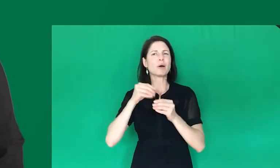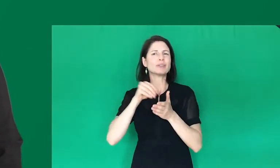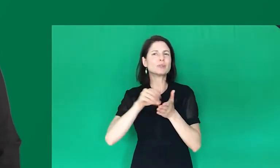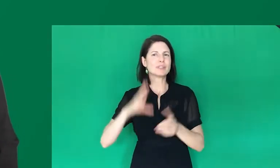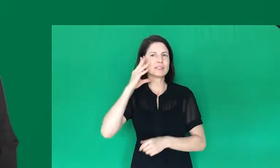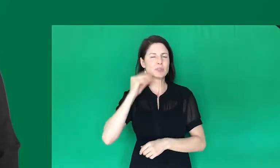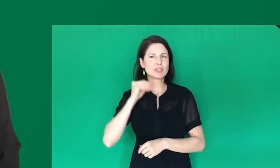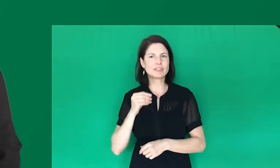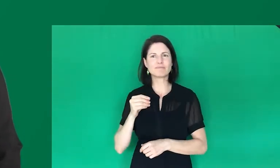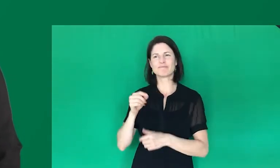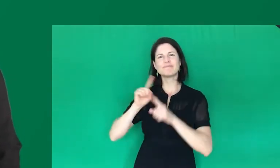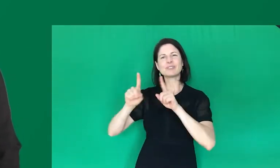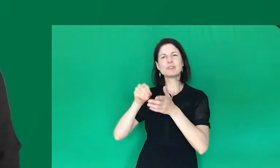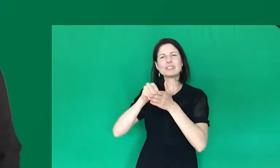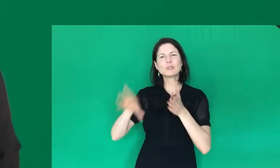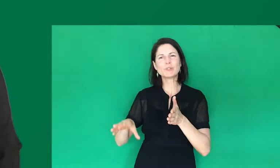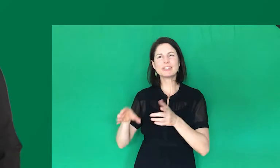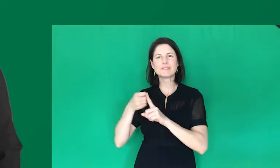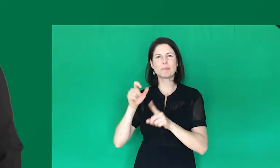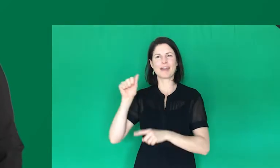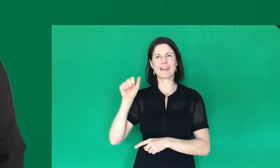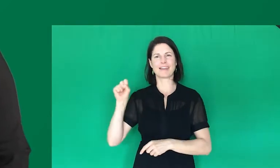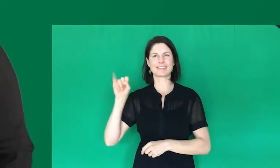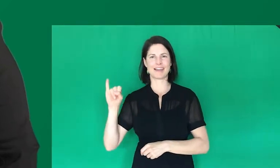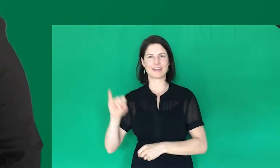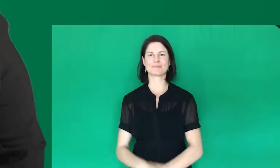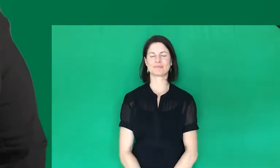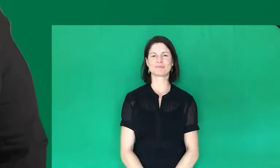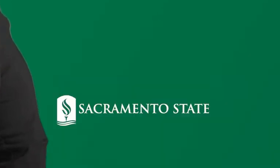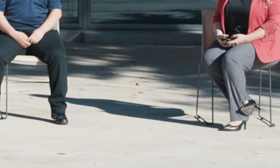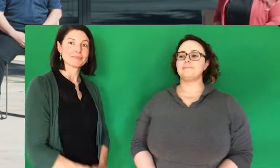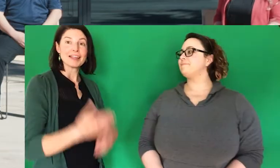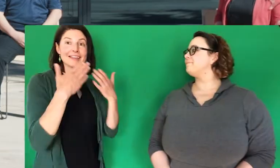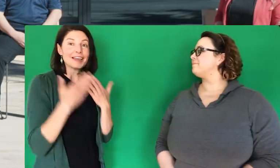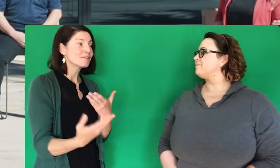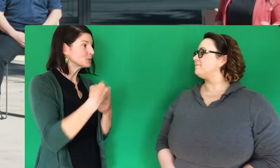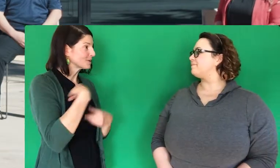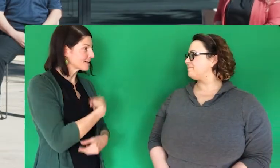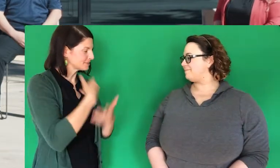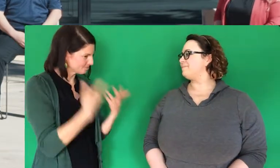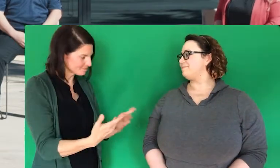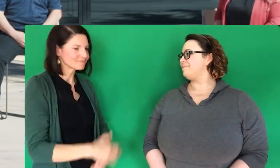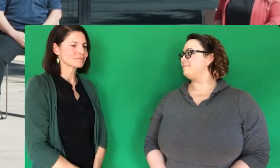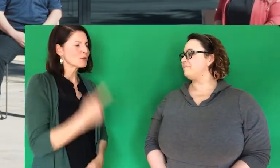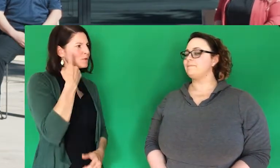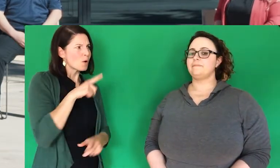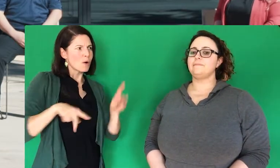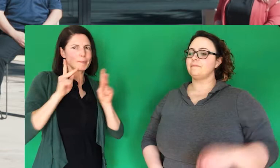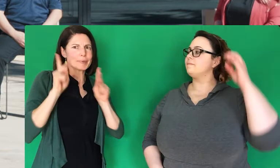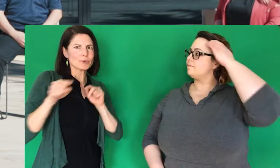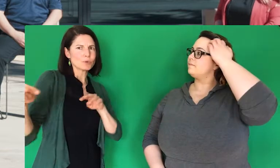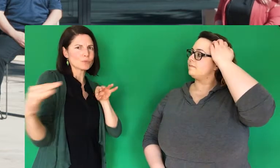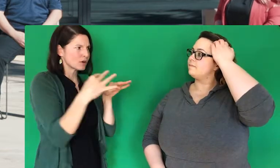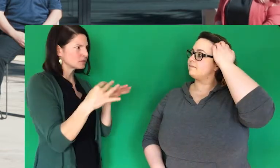I'm pleased to welcome some of our students from the Sacramento State's Associated Students, Inc. Thank you for joining us. So for all the viewers